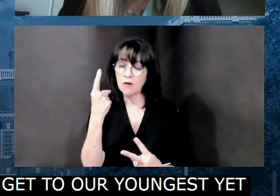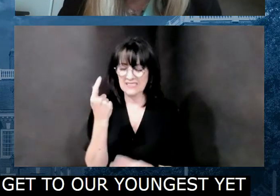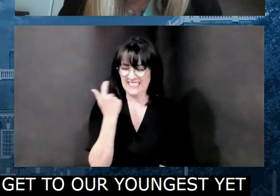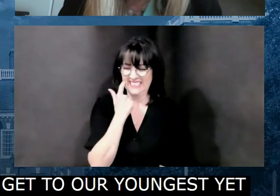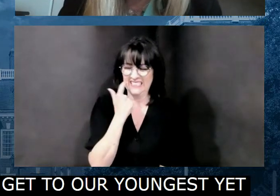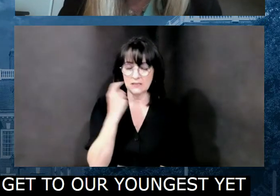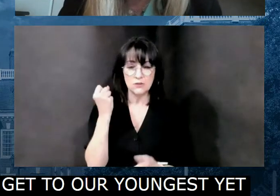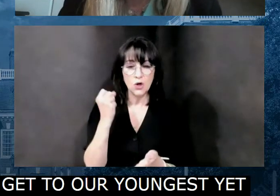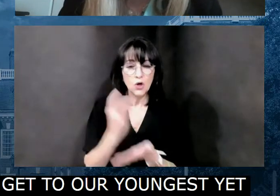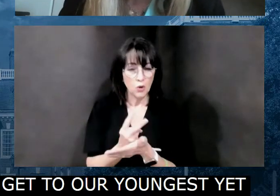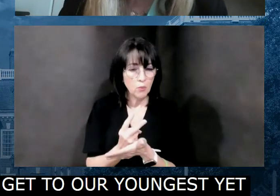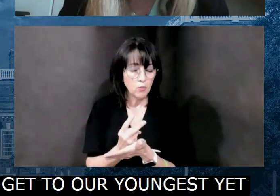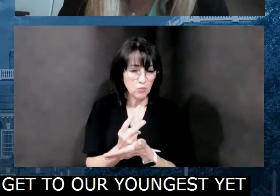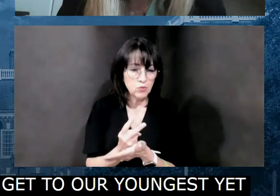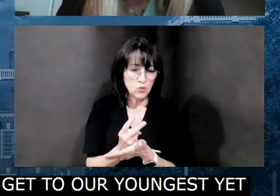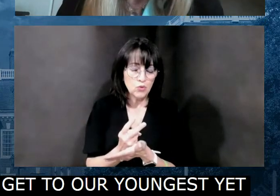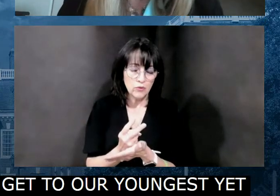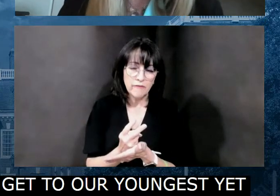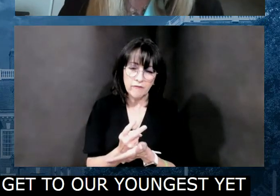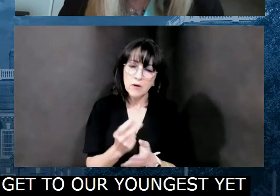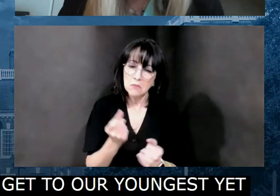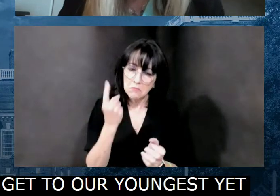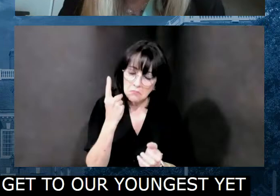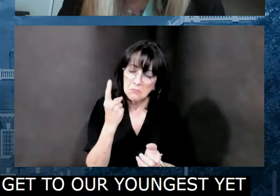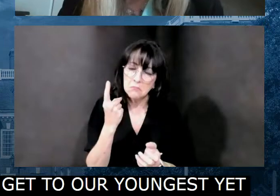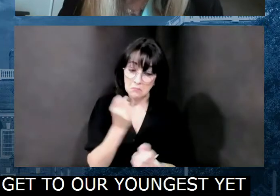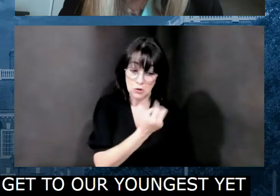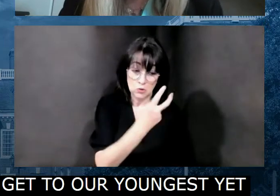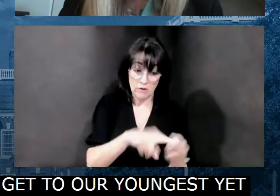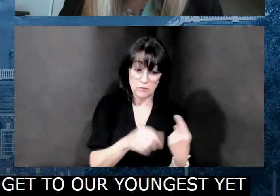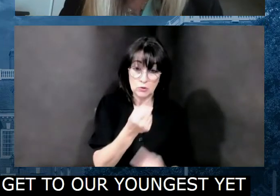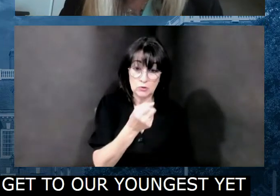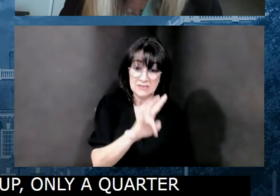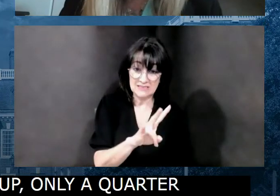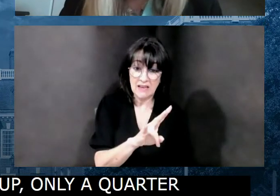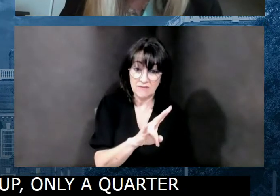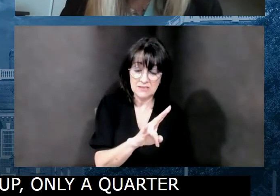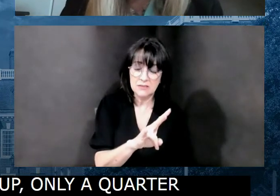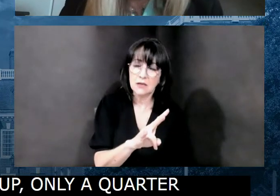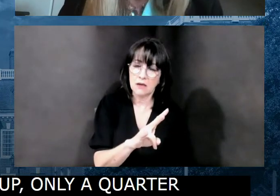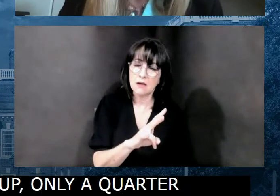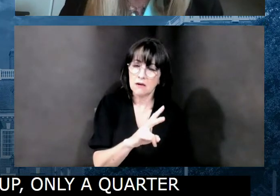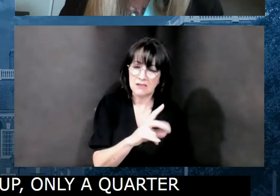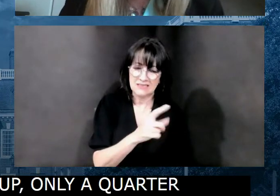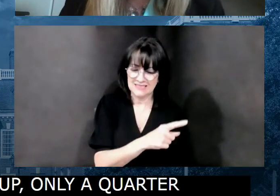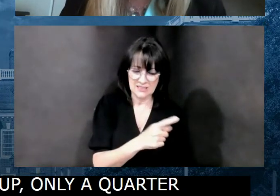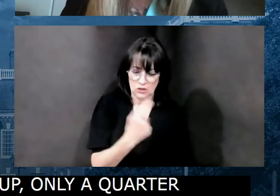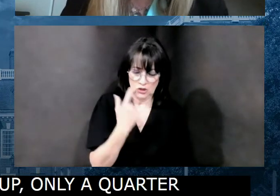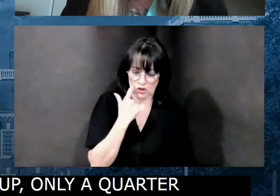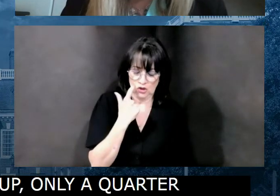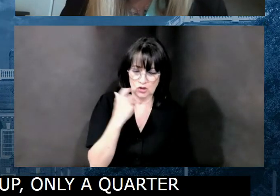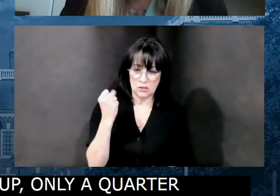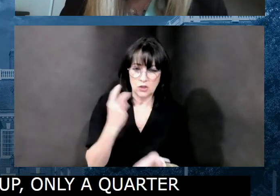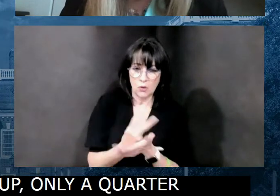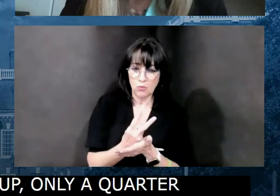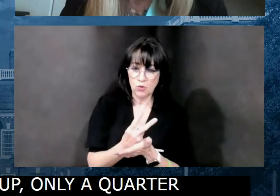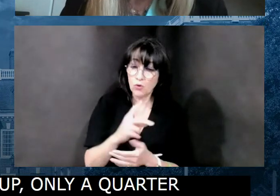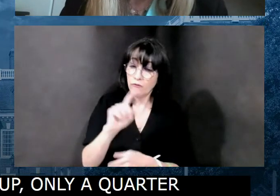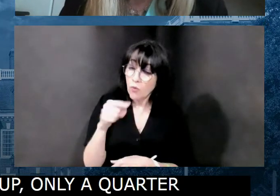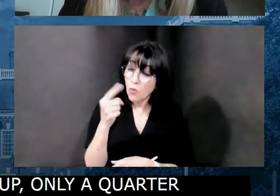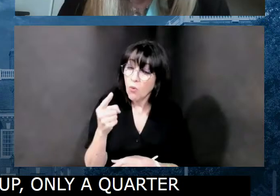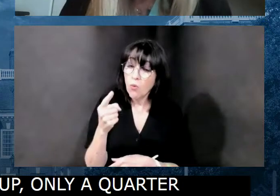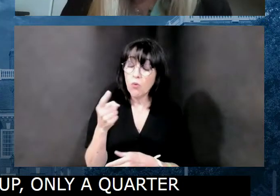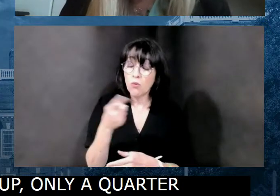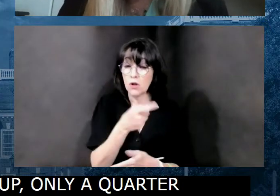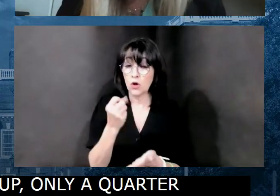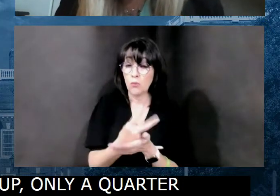that less are vaccinated. And of course, for those under age 18, they're only eligible for the Pfizer